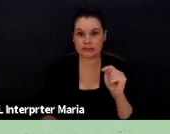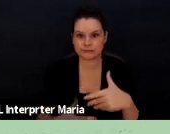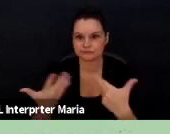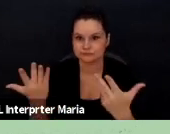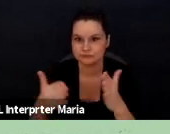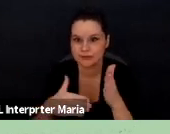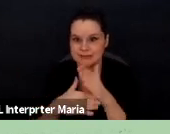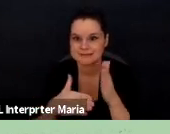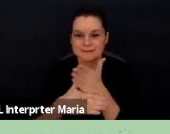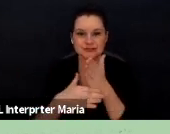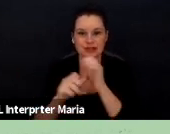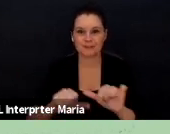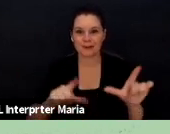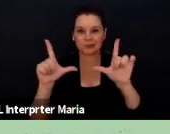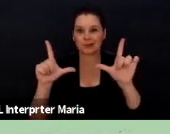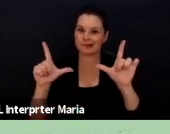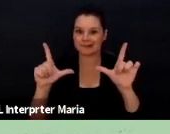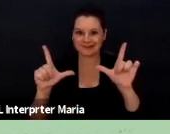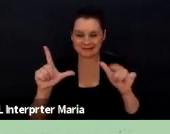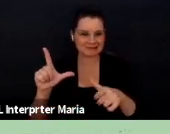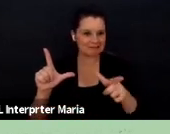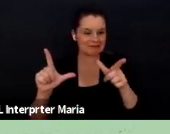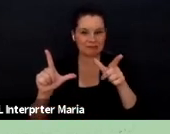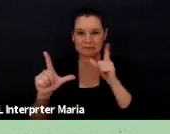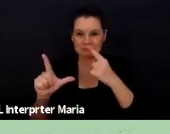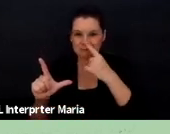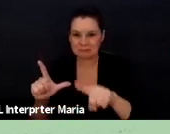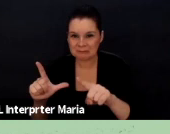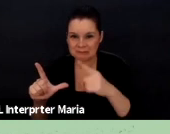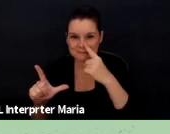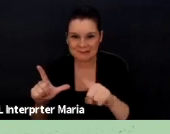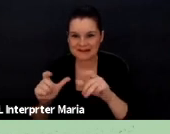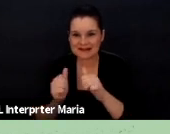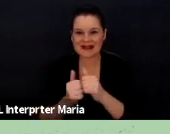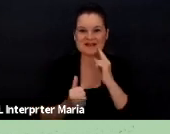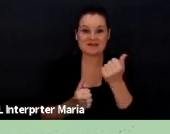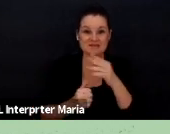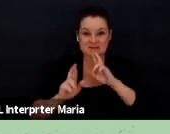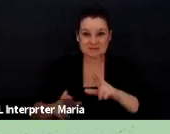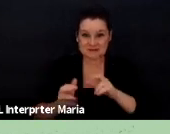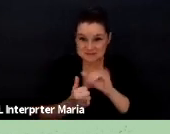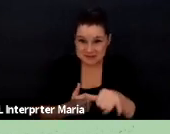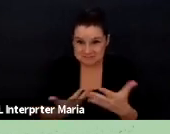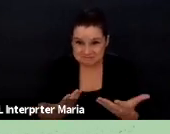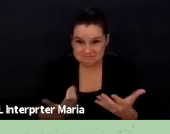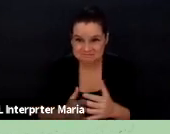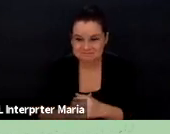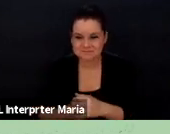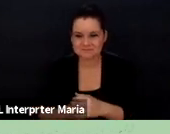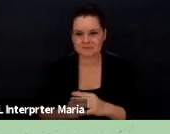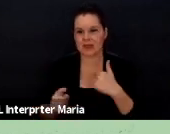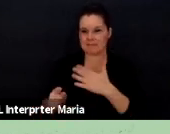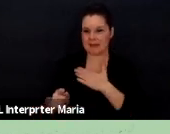my screen, but would one of you mind selecting a couple of responses to read out? I'm happy